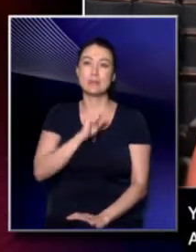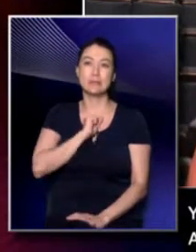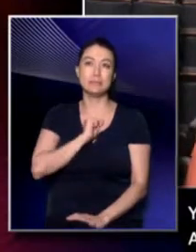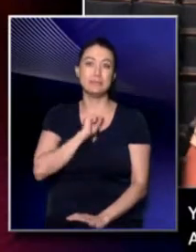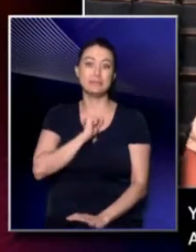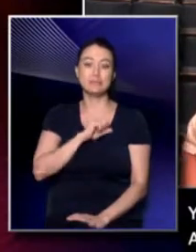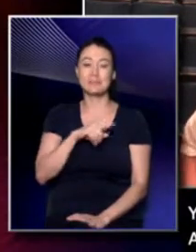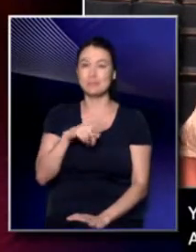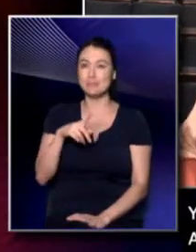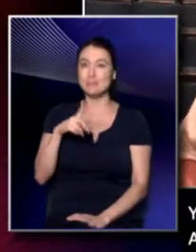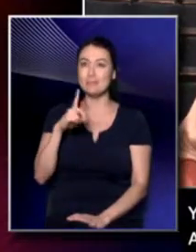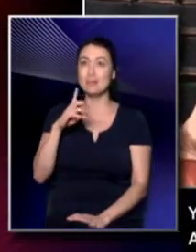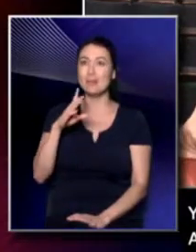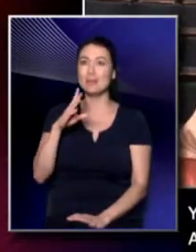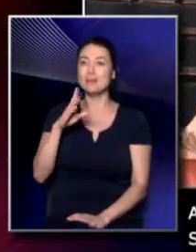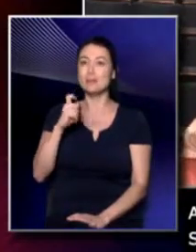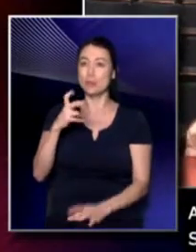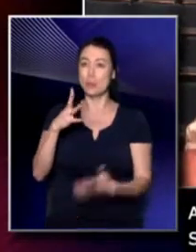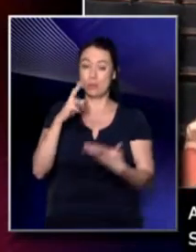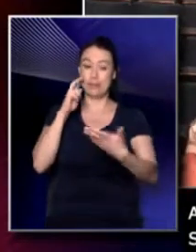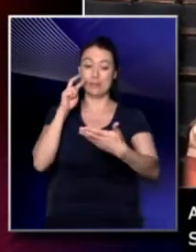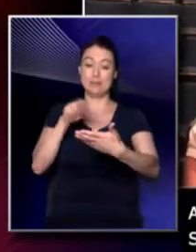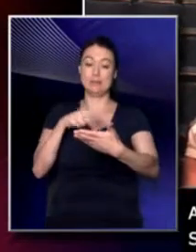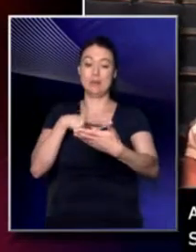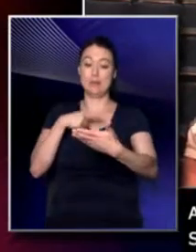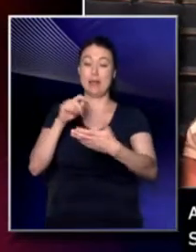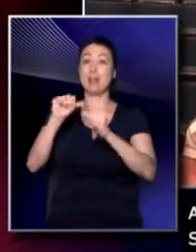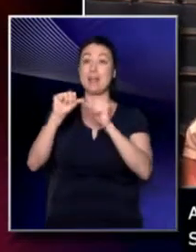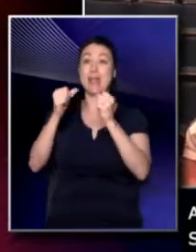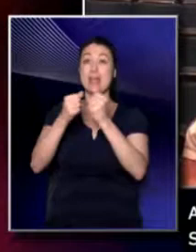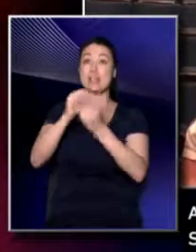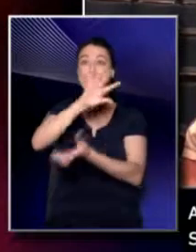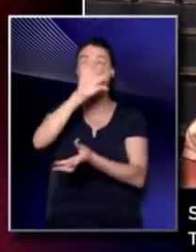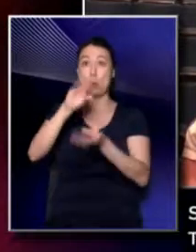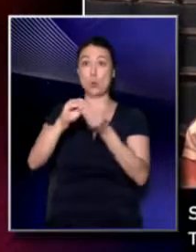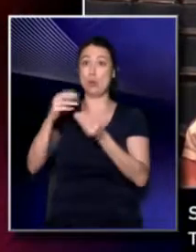So you can note that the agency total appropriation of